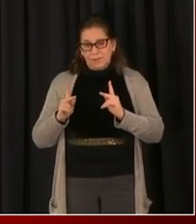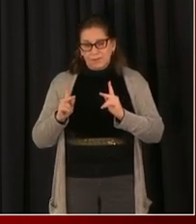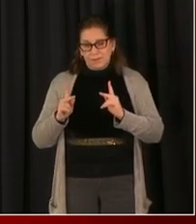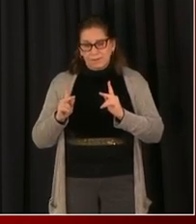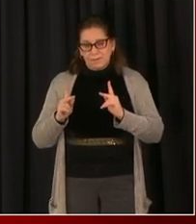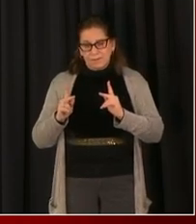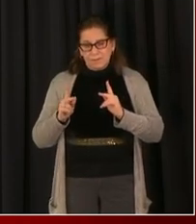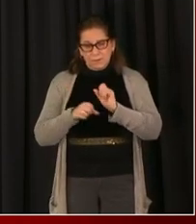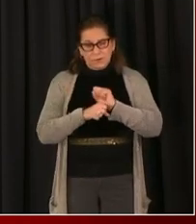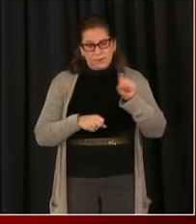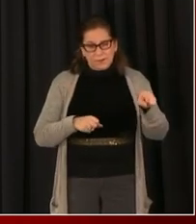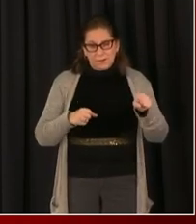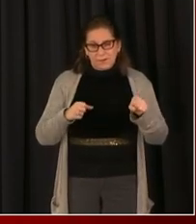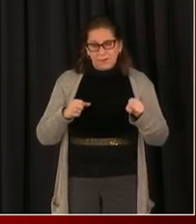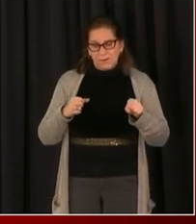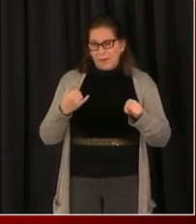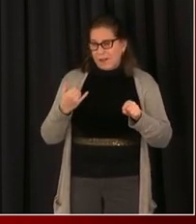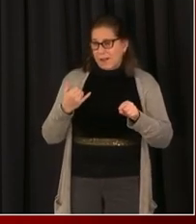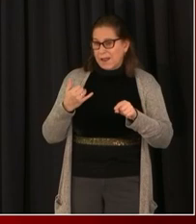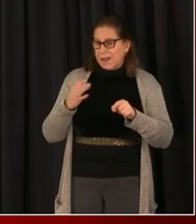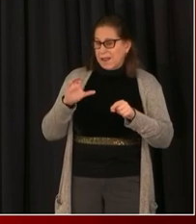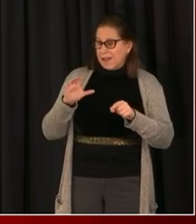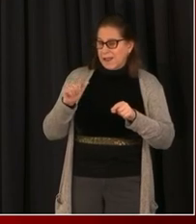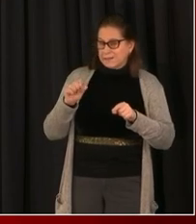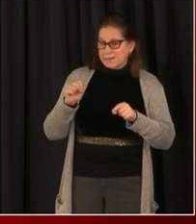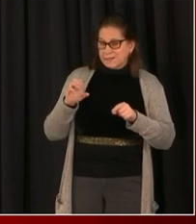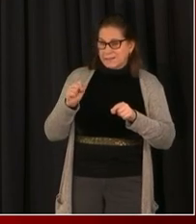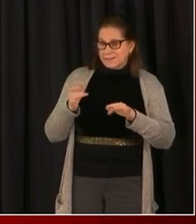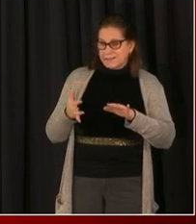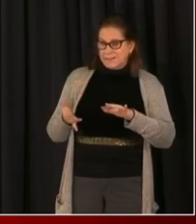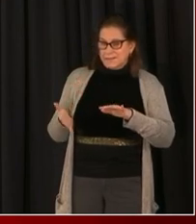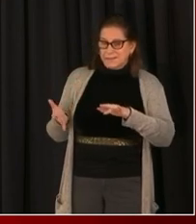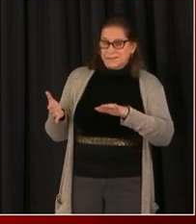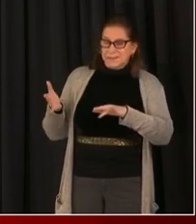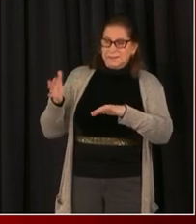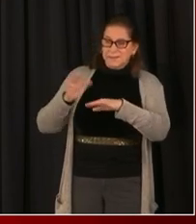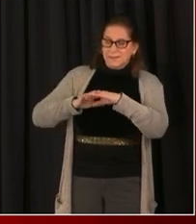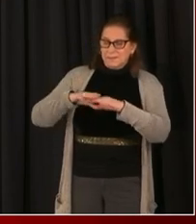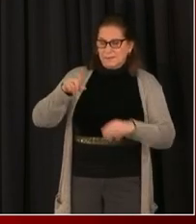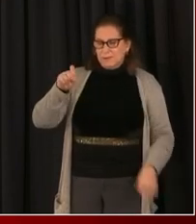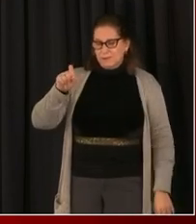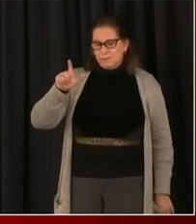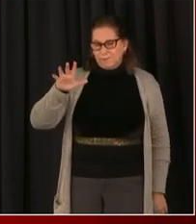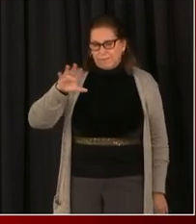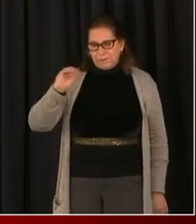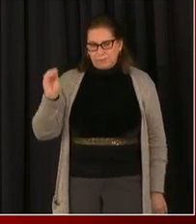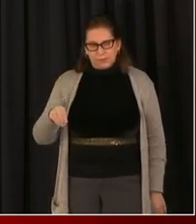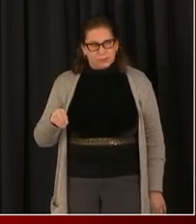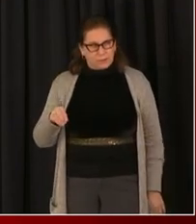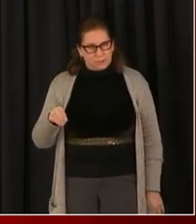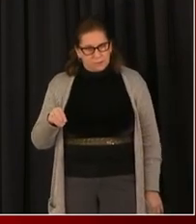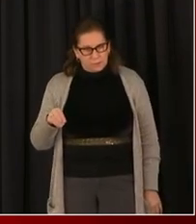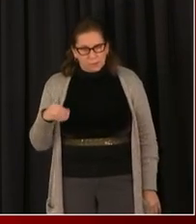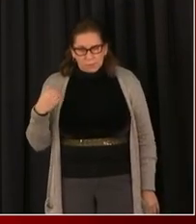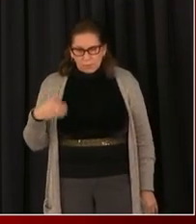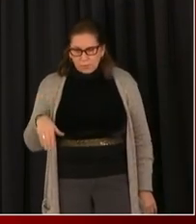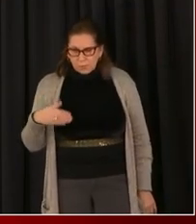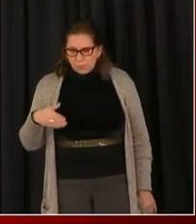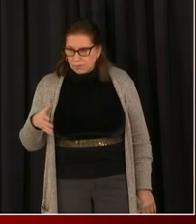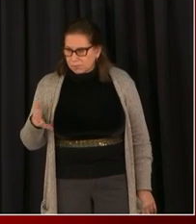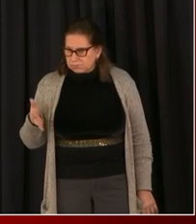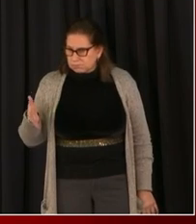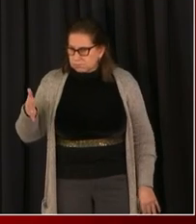just about building beds, but making sure that the workforce was there to staff those beds, ensuring that they're doing a thorough review to make sure all of